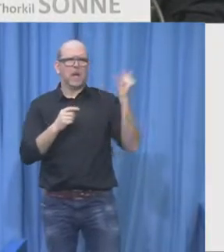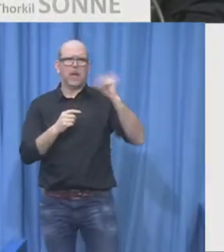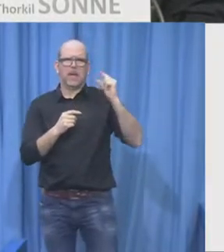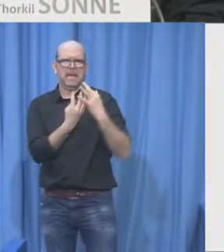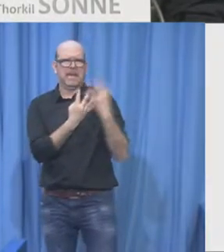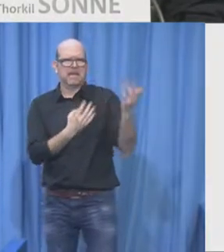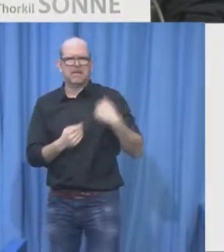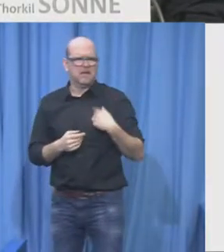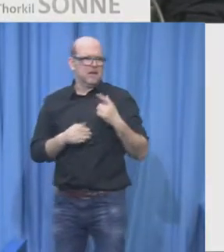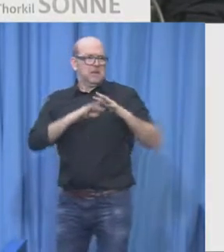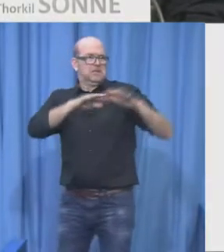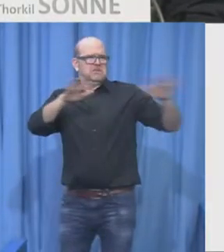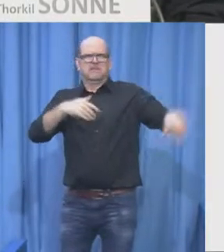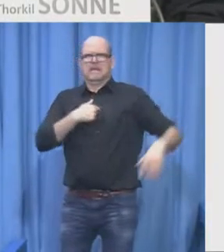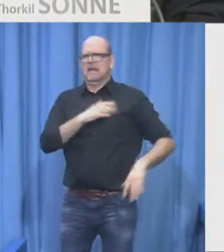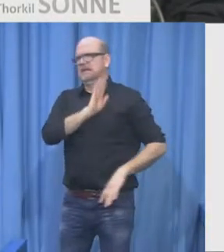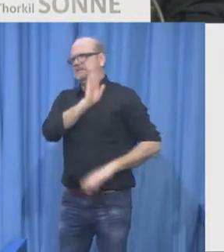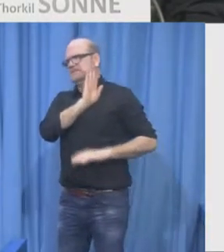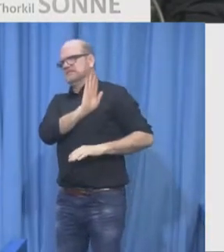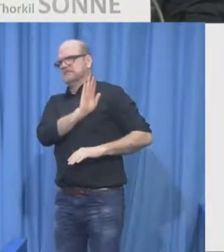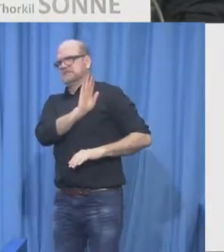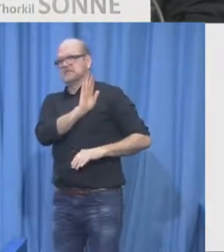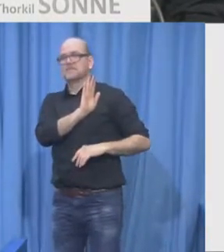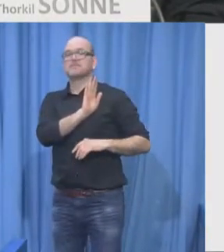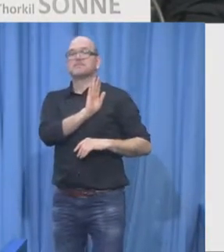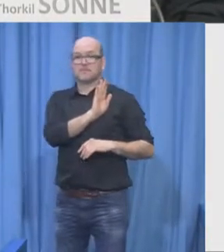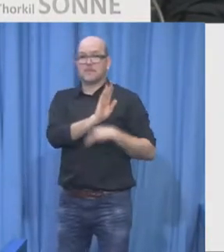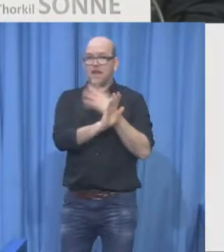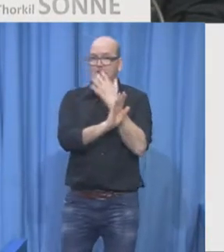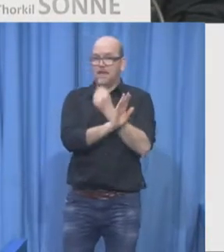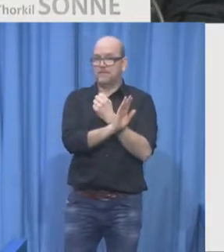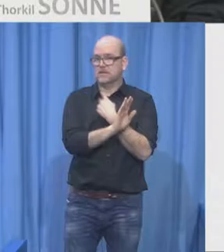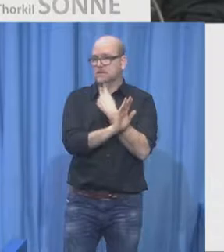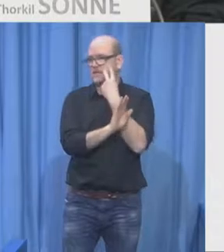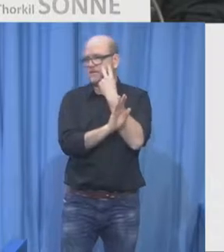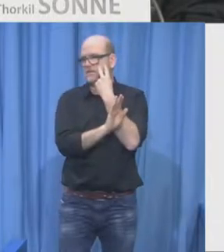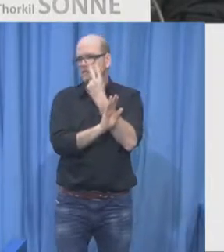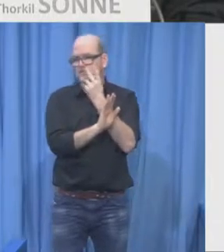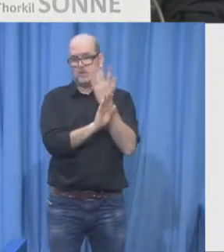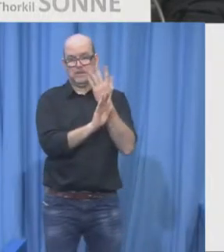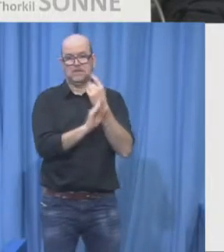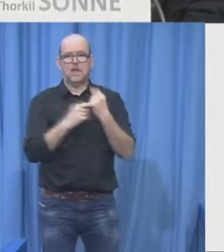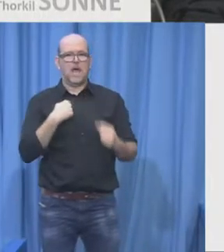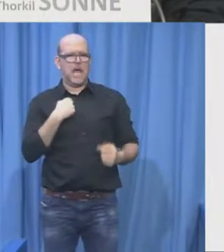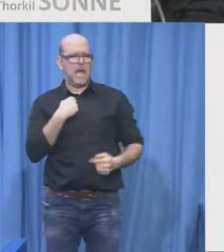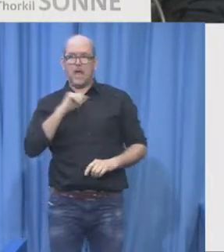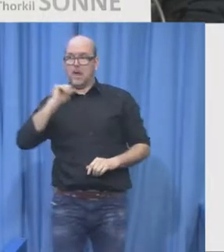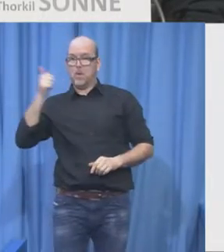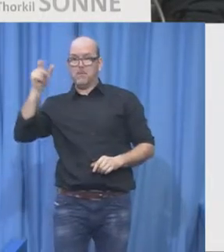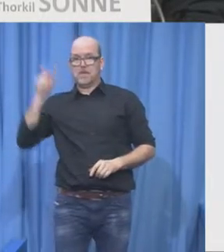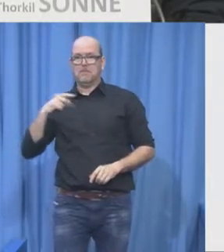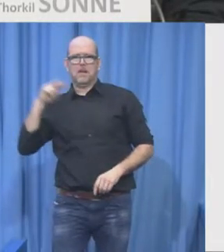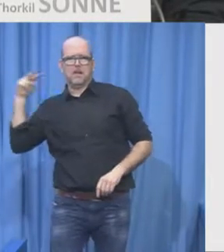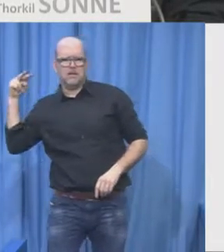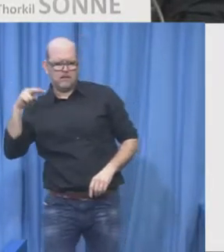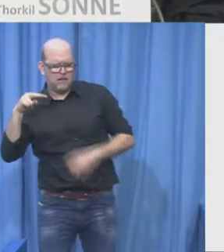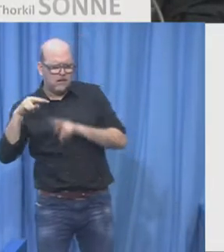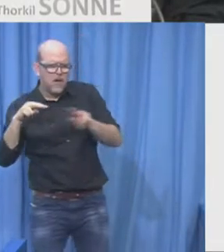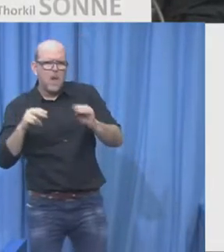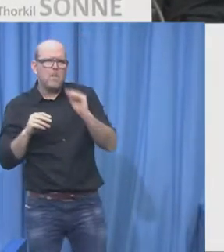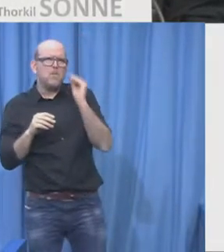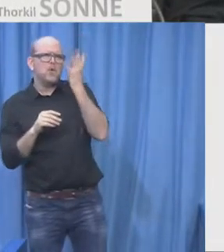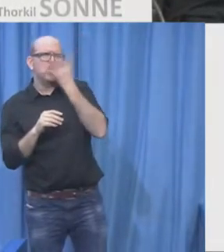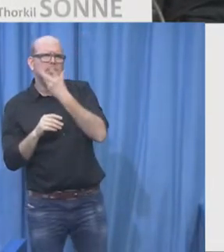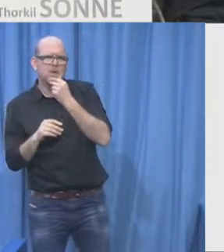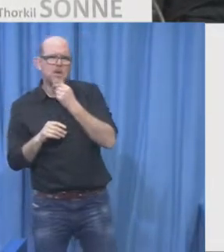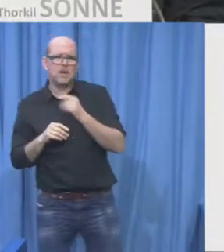the flowers in your lawn and in your flower bed that you have decided upon, that fits into the ideal